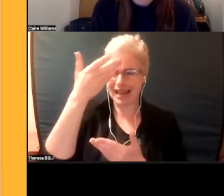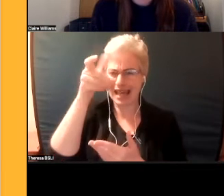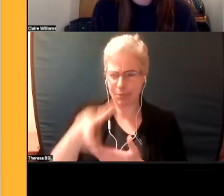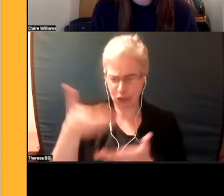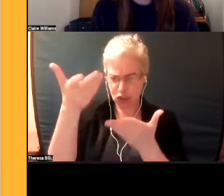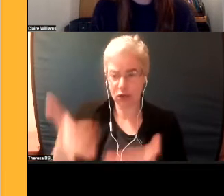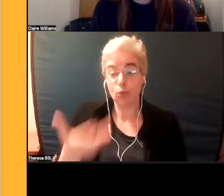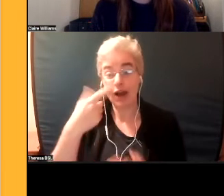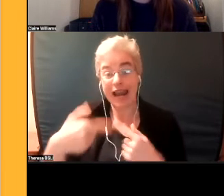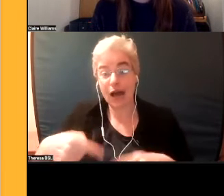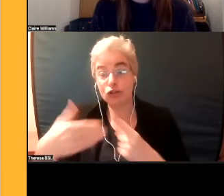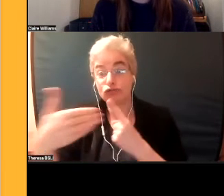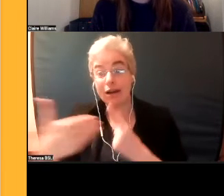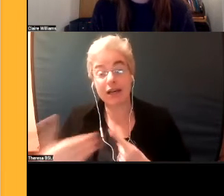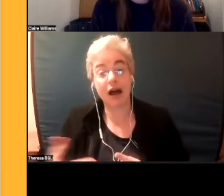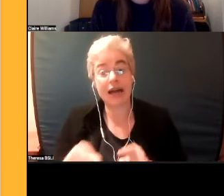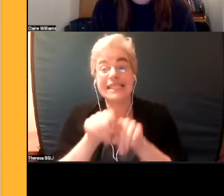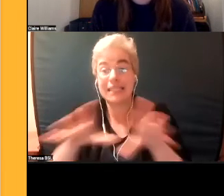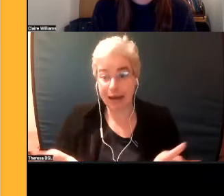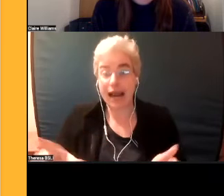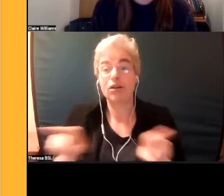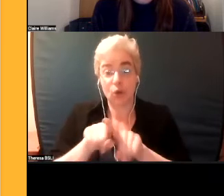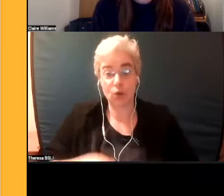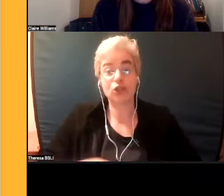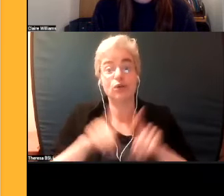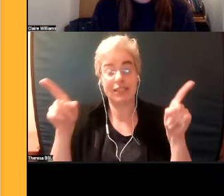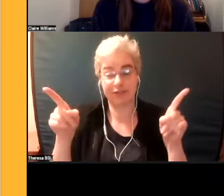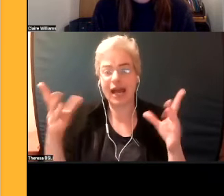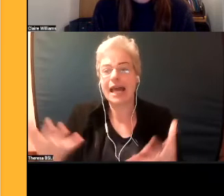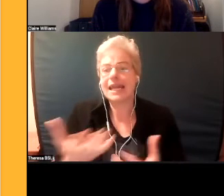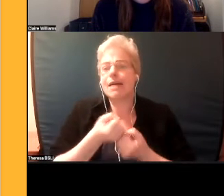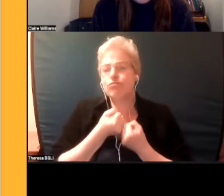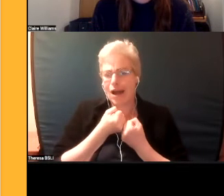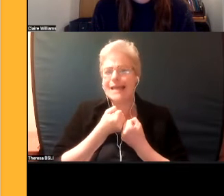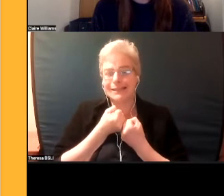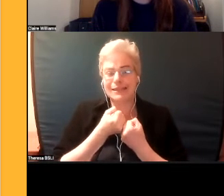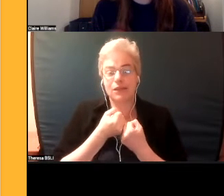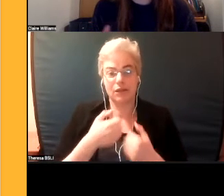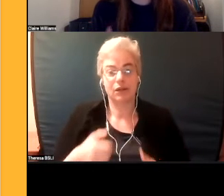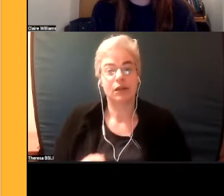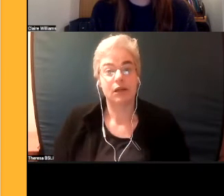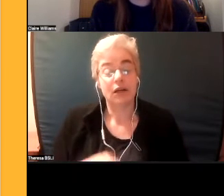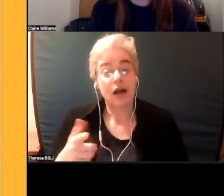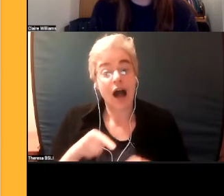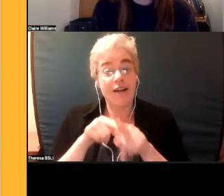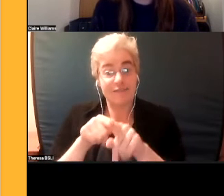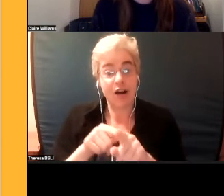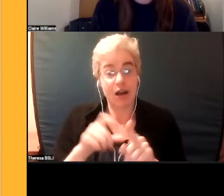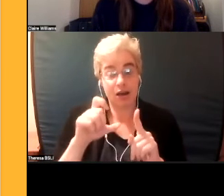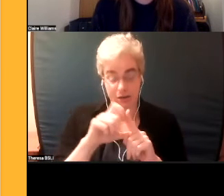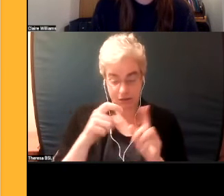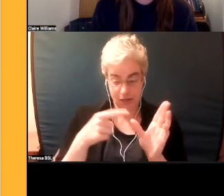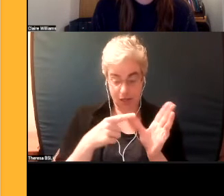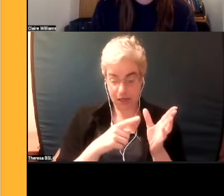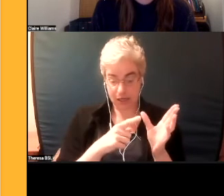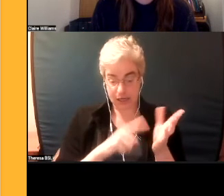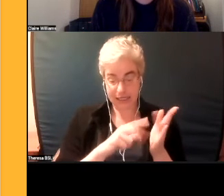to recognize similarity and difference and embrace it. In this, I follow Daniela C. Augustine.